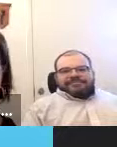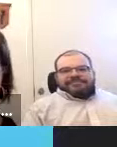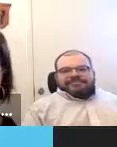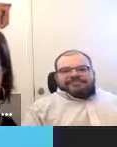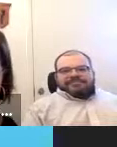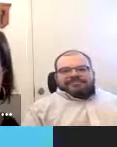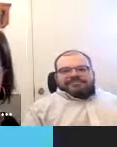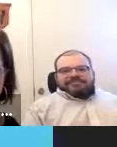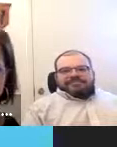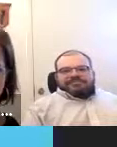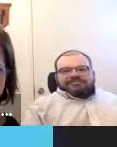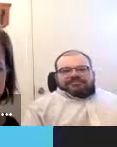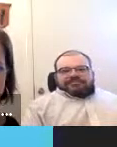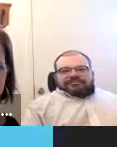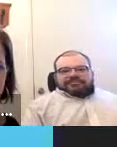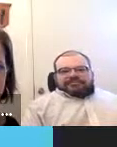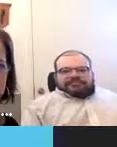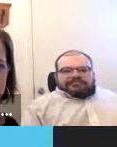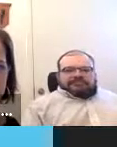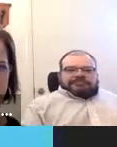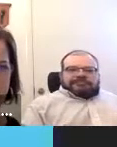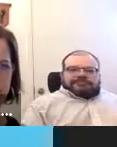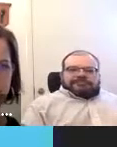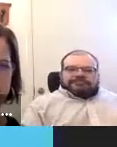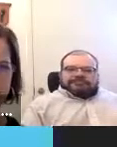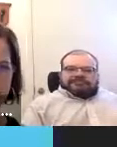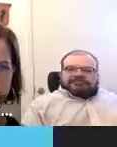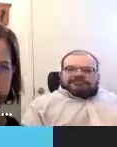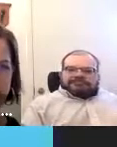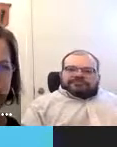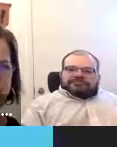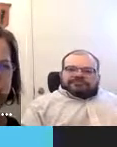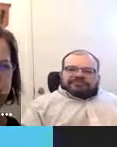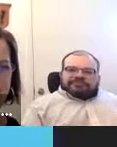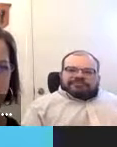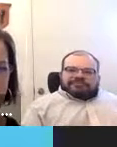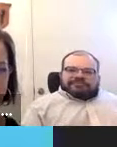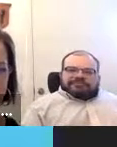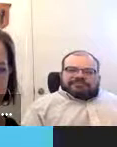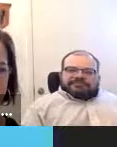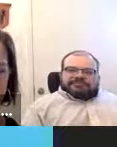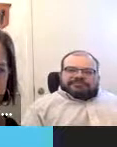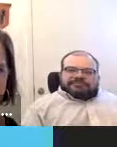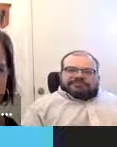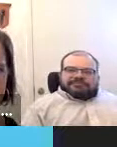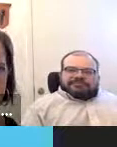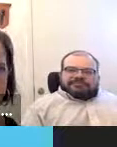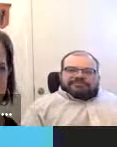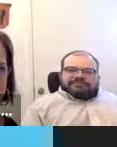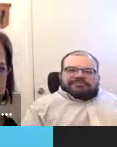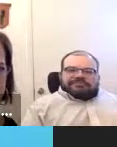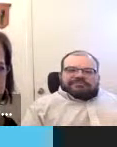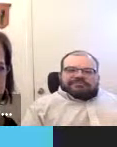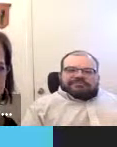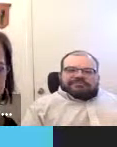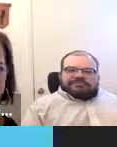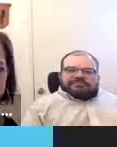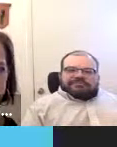So a little bit about our story. We met 12 years ago. And as we started dating